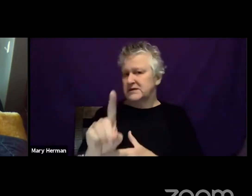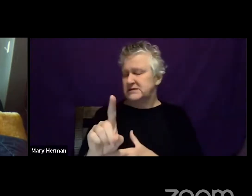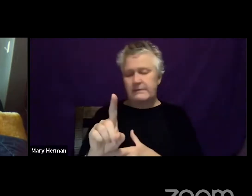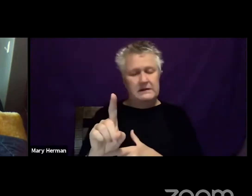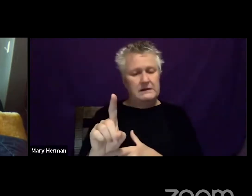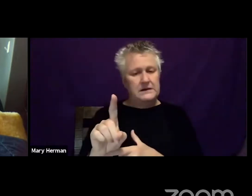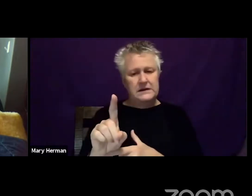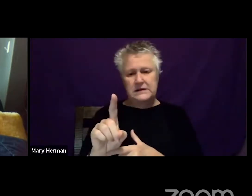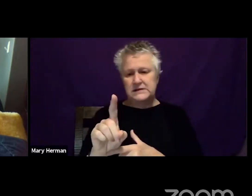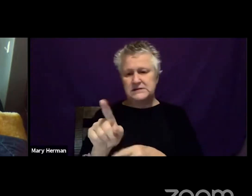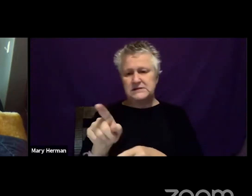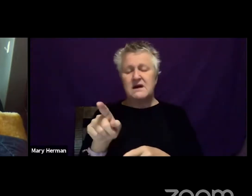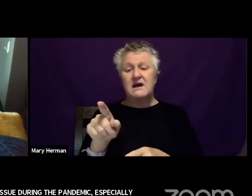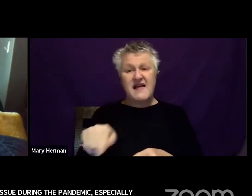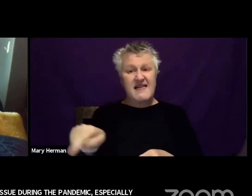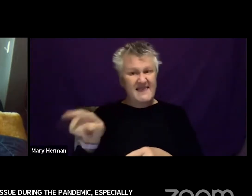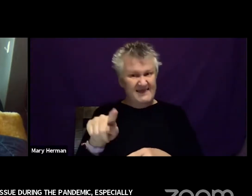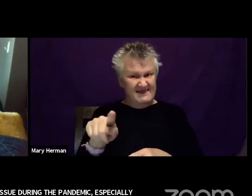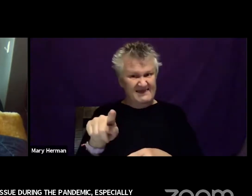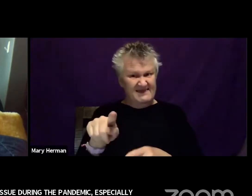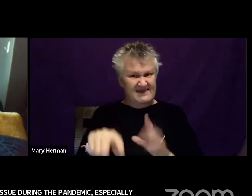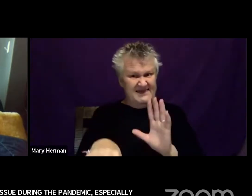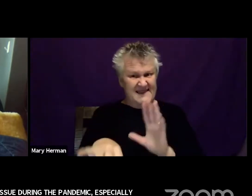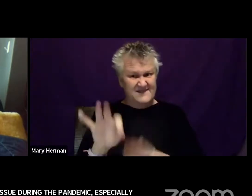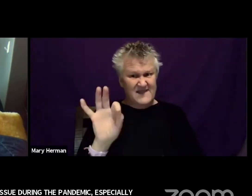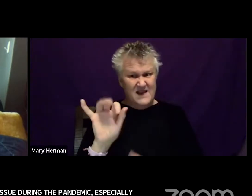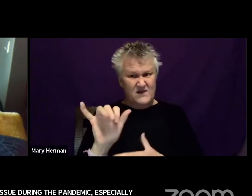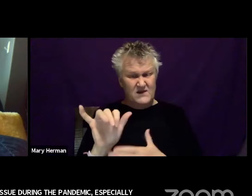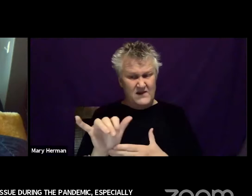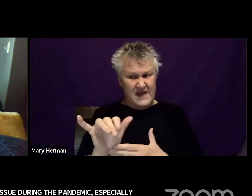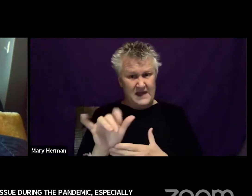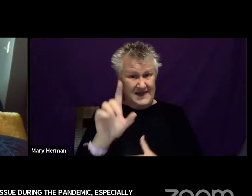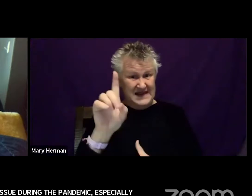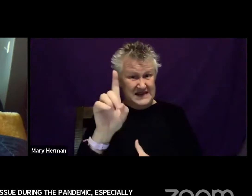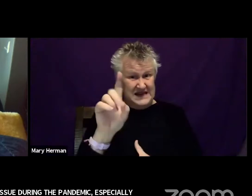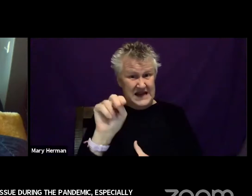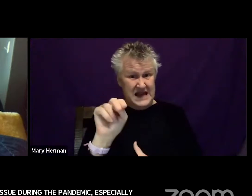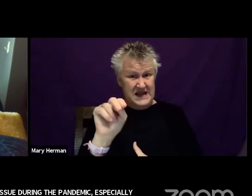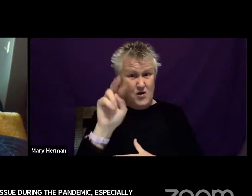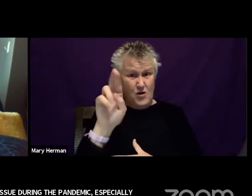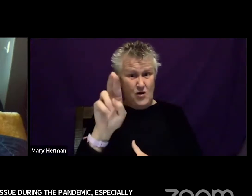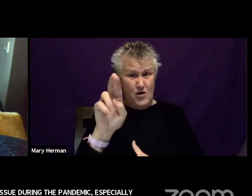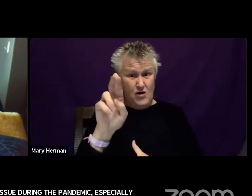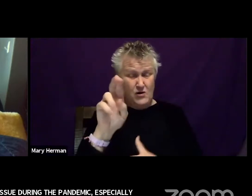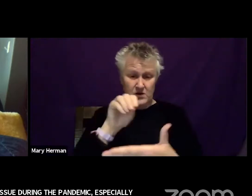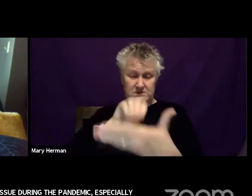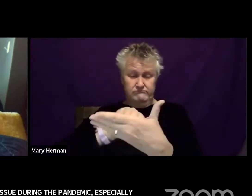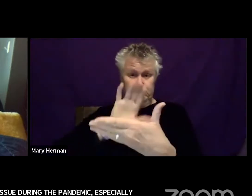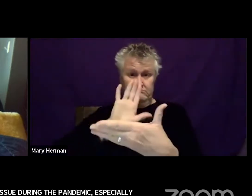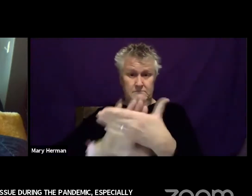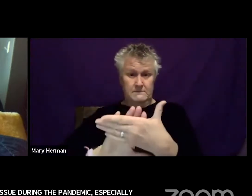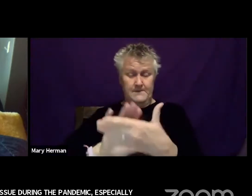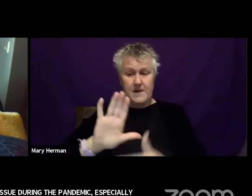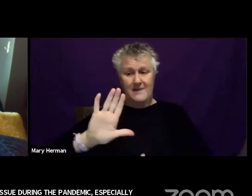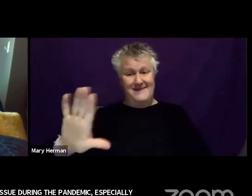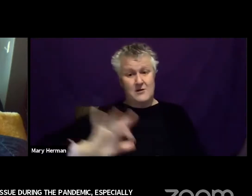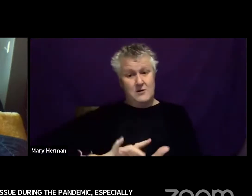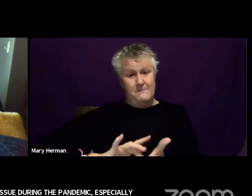their families have discovered, that a do not resuscitate order has been put on their medical records with